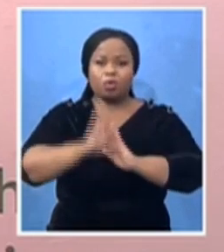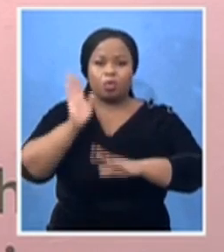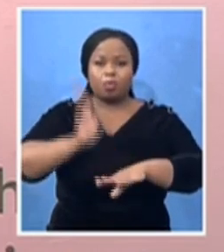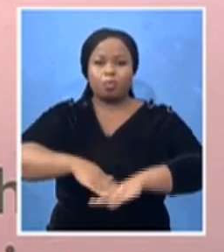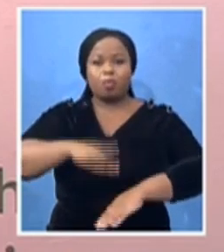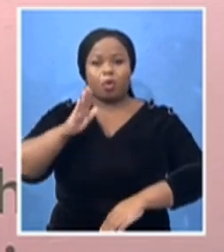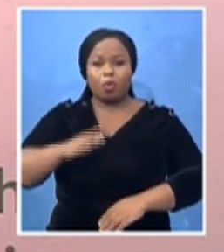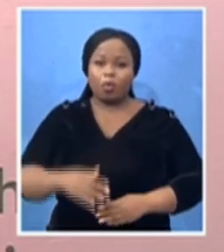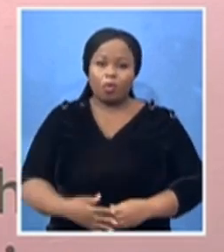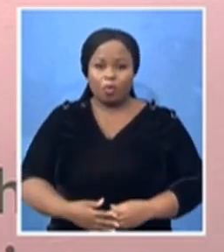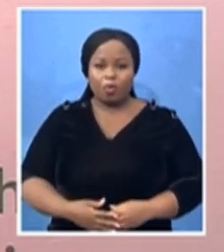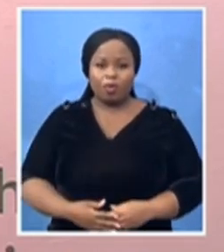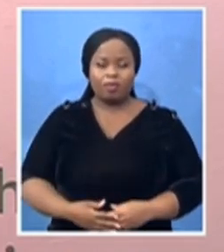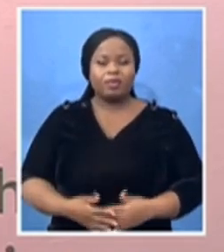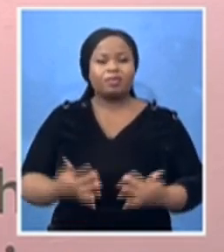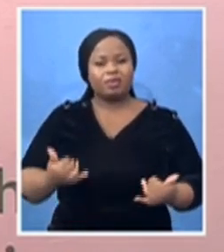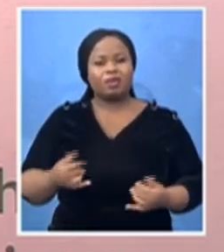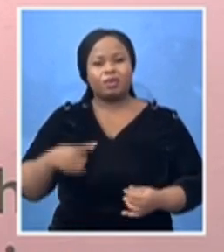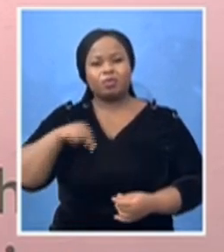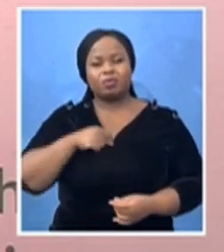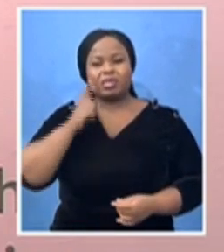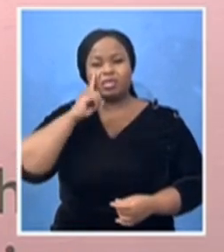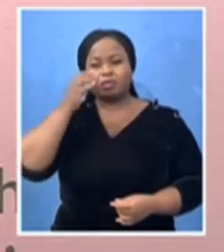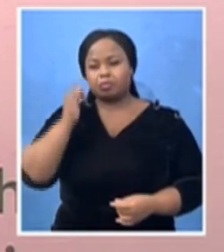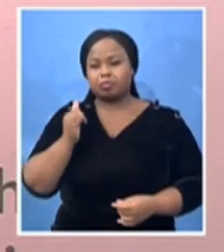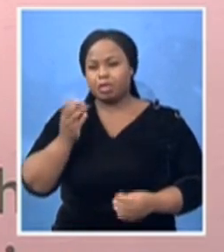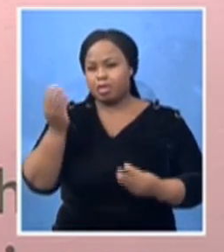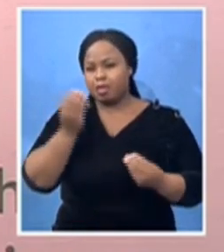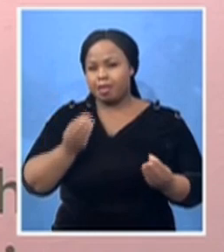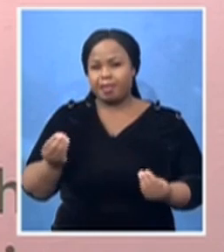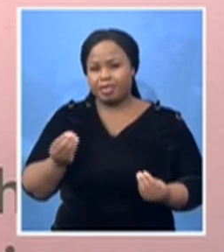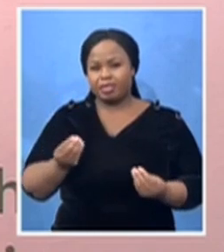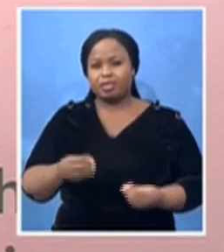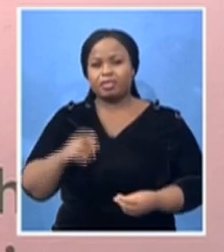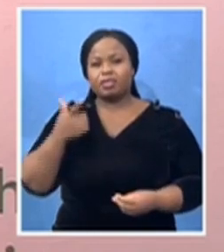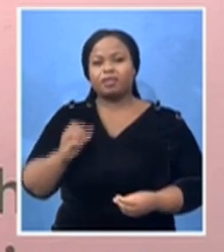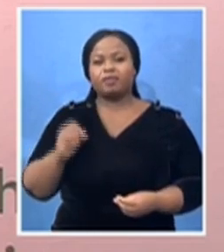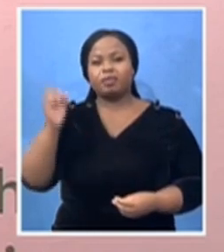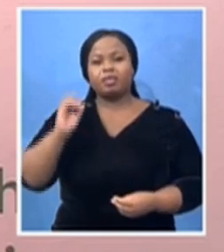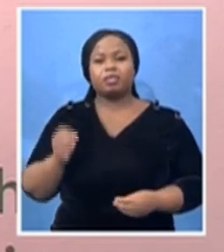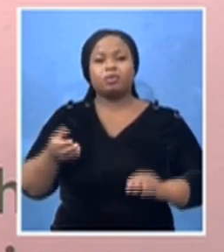numbers that 70% of the deaths are actually coming from the Western Cape.